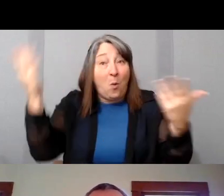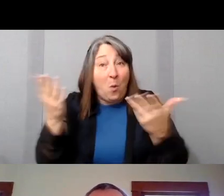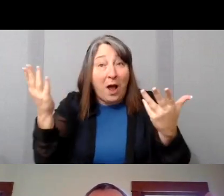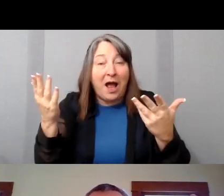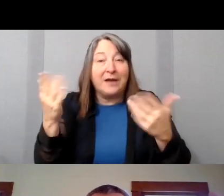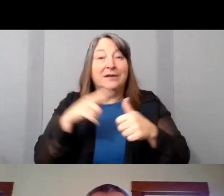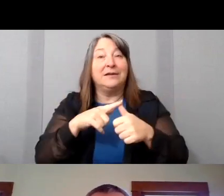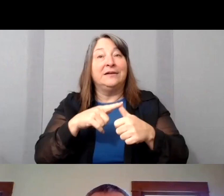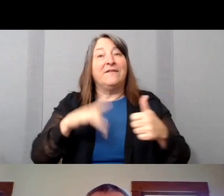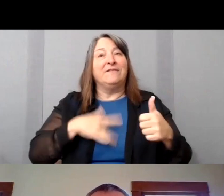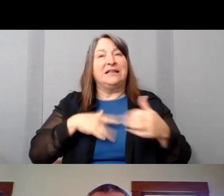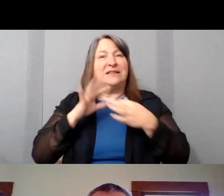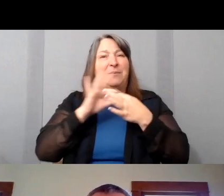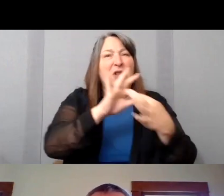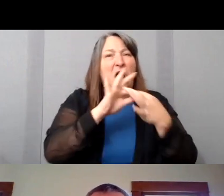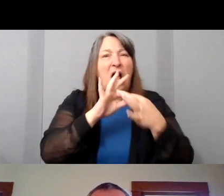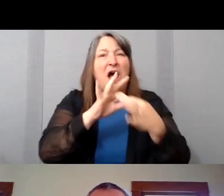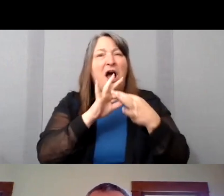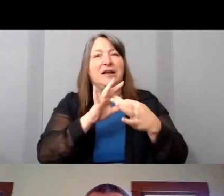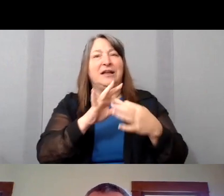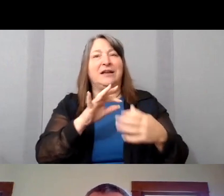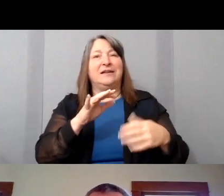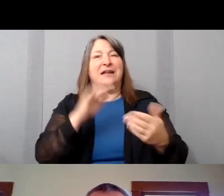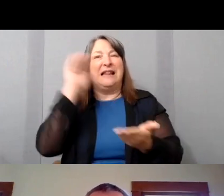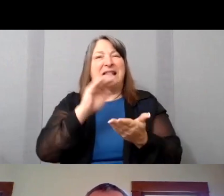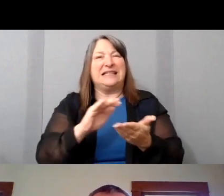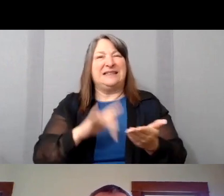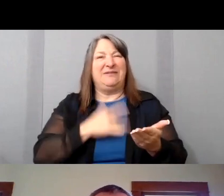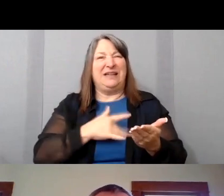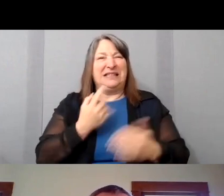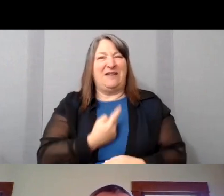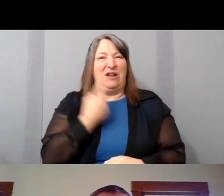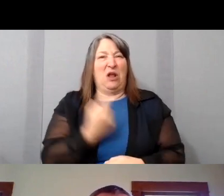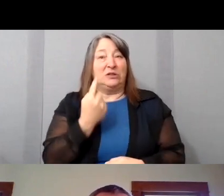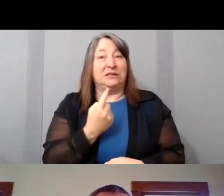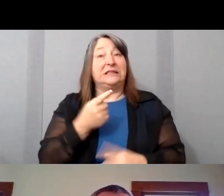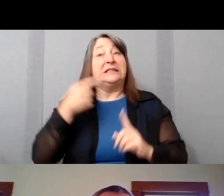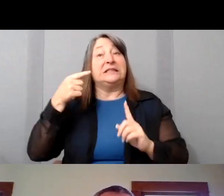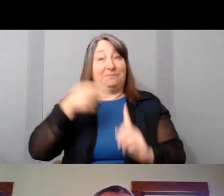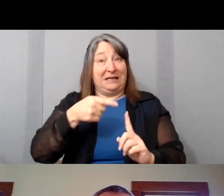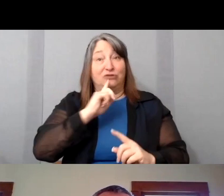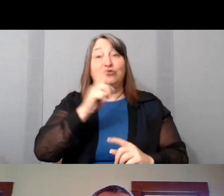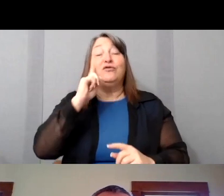feelings of belonging and reducing feelings of isolation. I think this is particularly true for young people with disabilities.